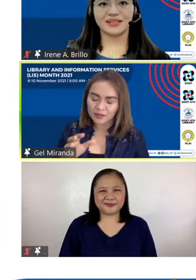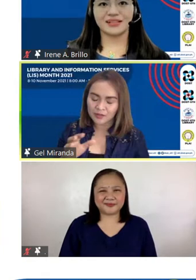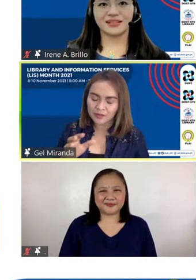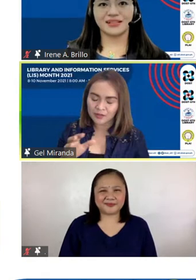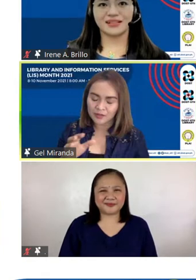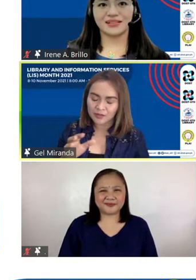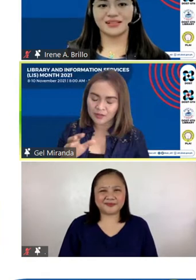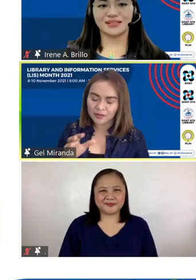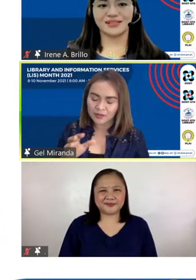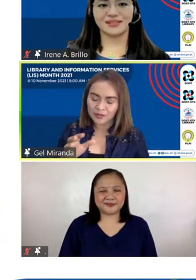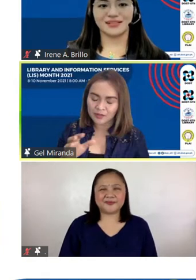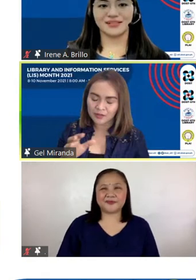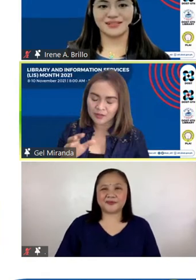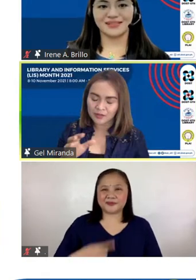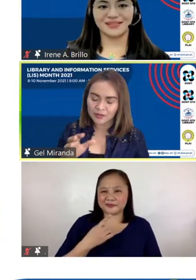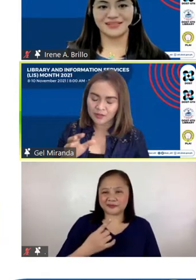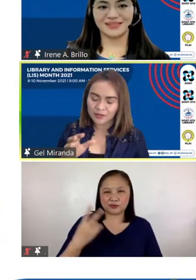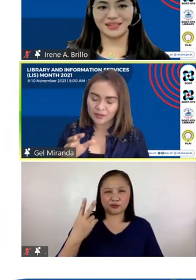just 2 days.